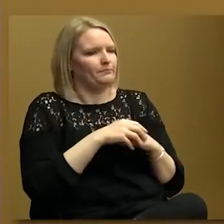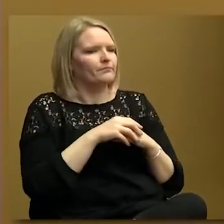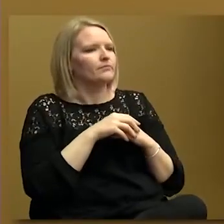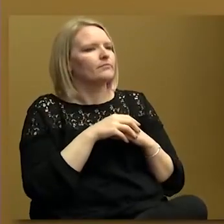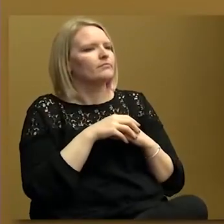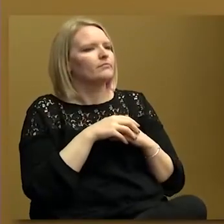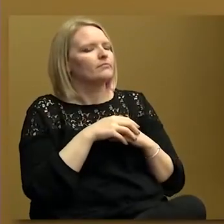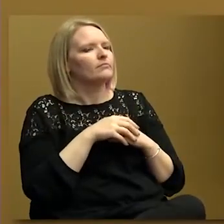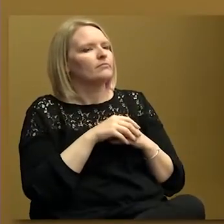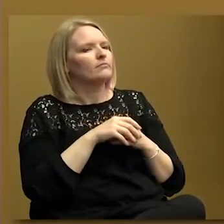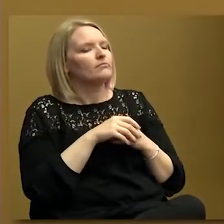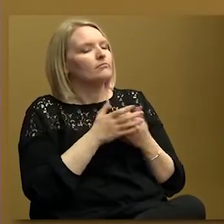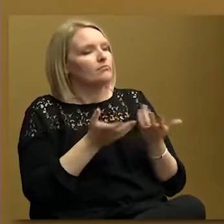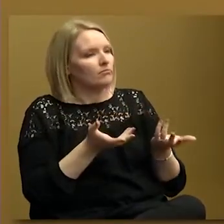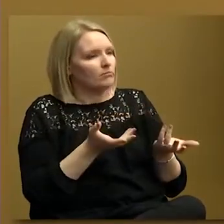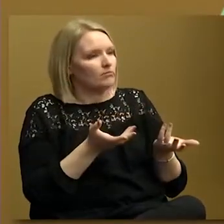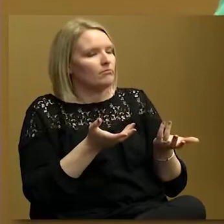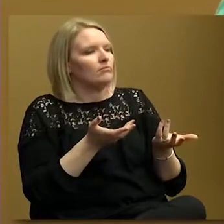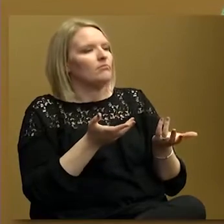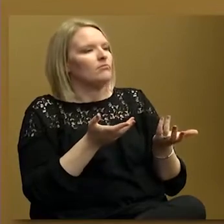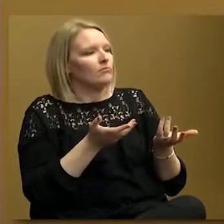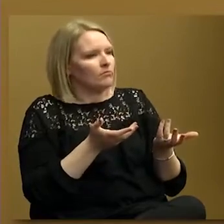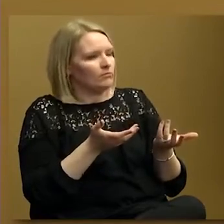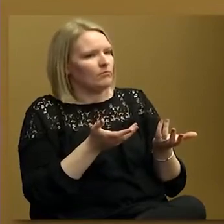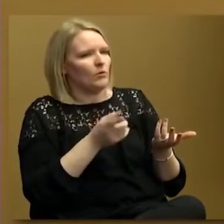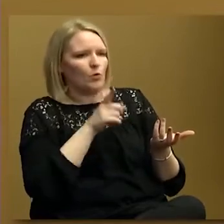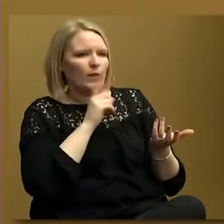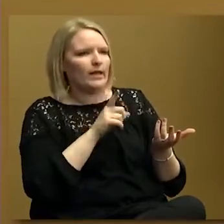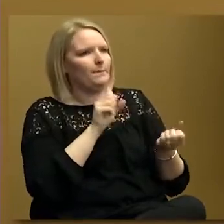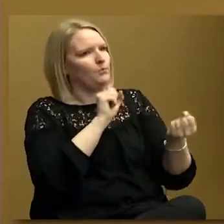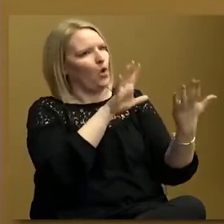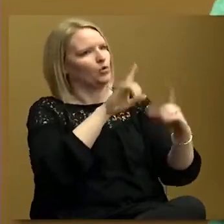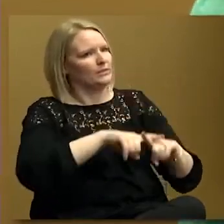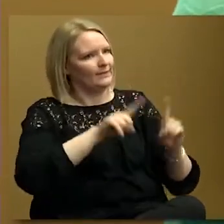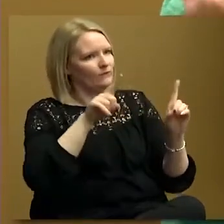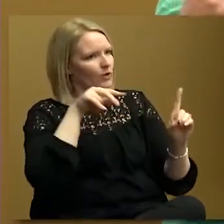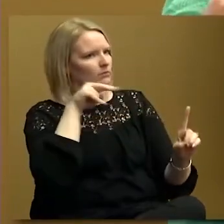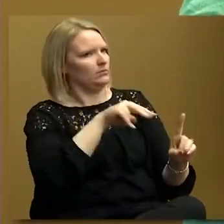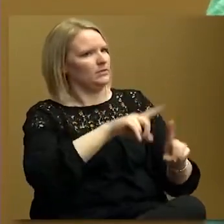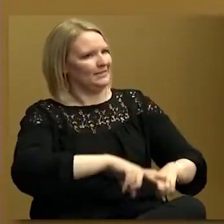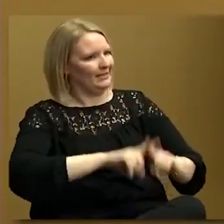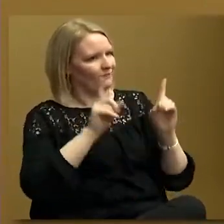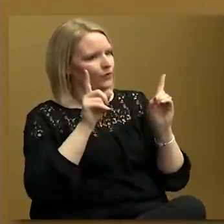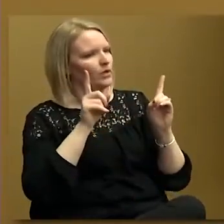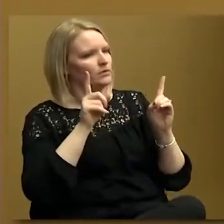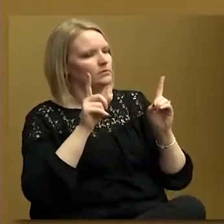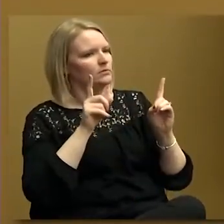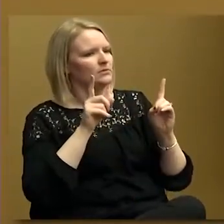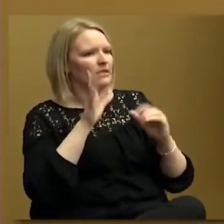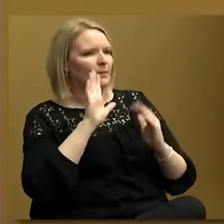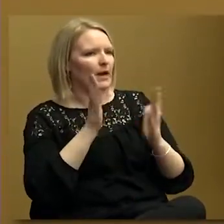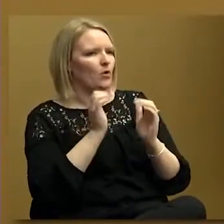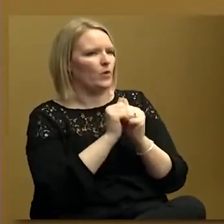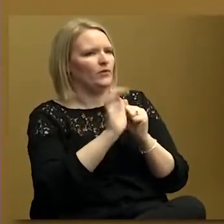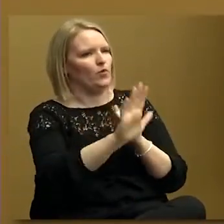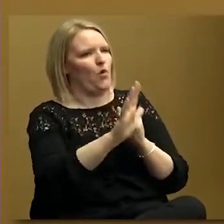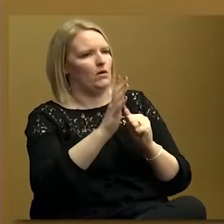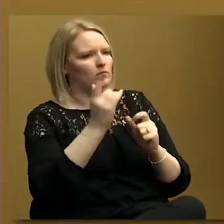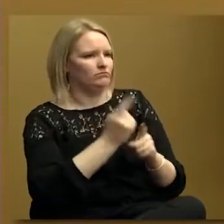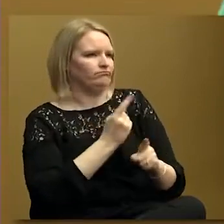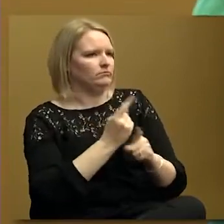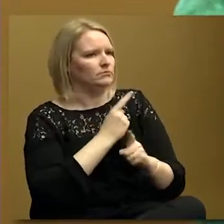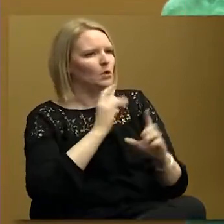And it really does kind of make you look at it in a whole different way. I think you've probably used the communication matrix. Would you agree? I